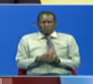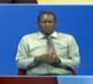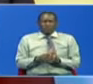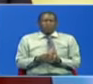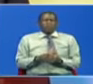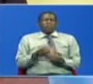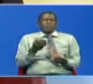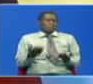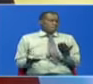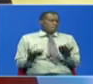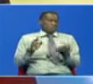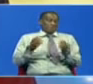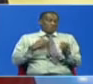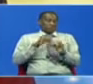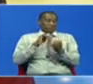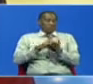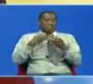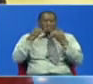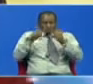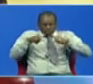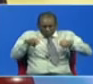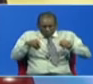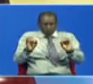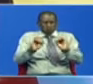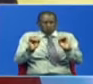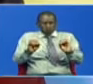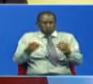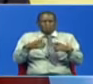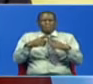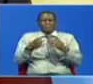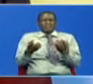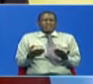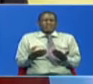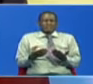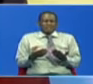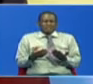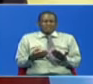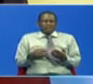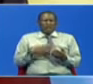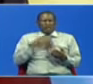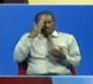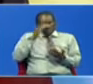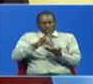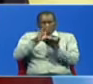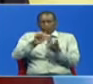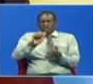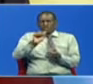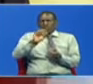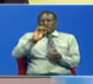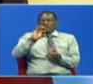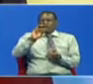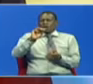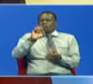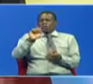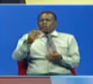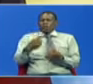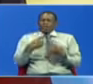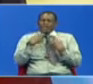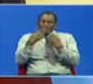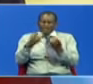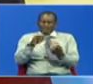may not have that information here on hand right now, but I think Dr. Amot says he could respond to